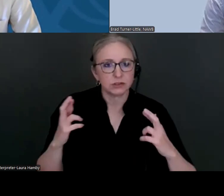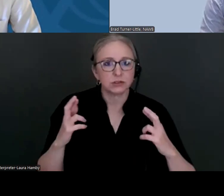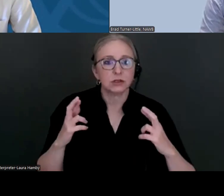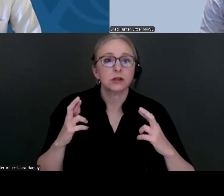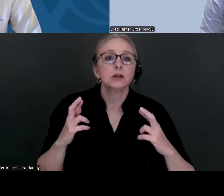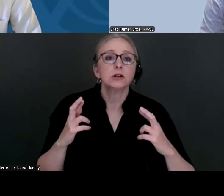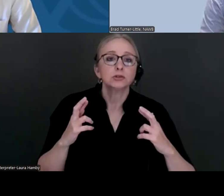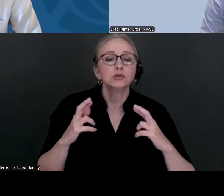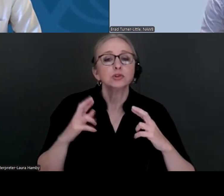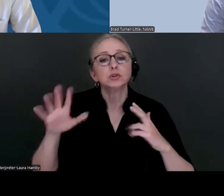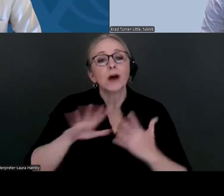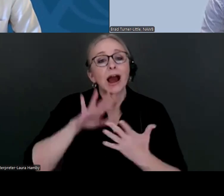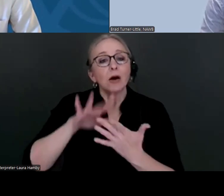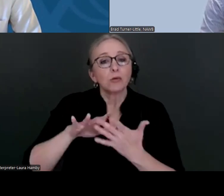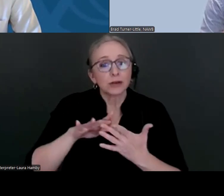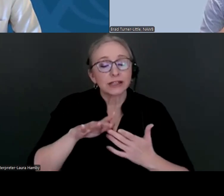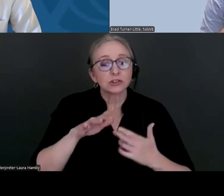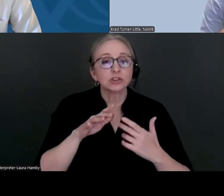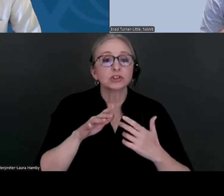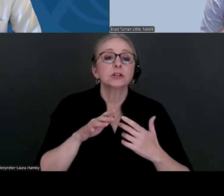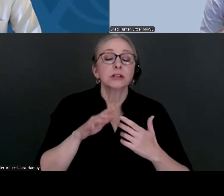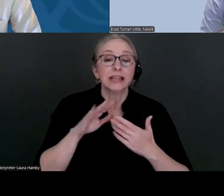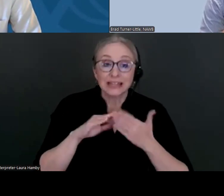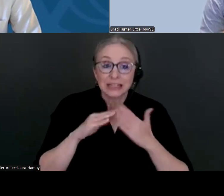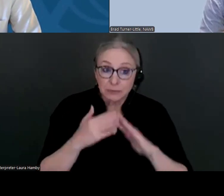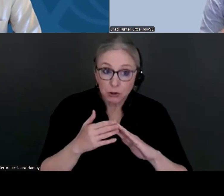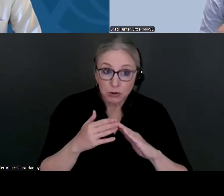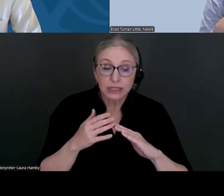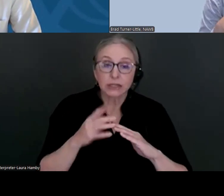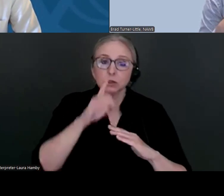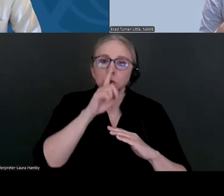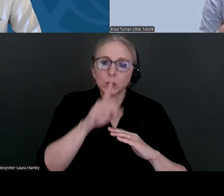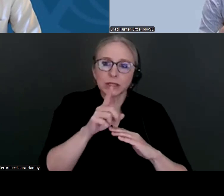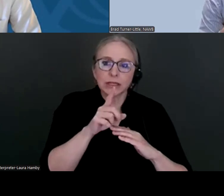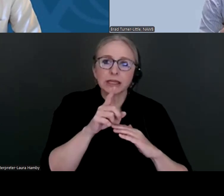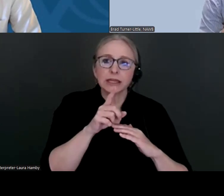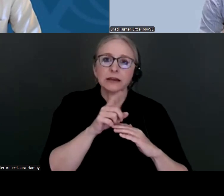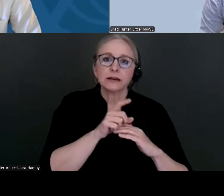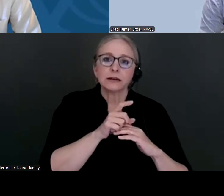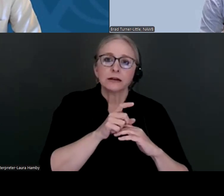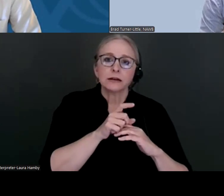to do outreach in the community to really